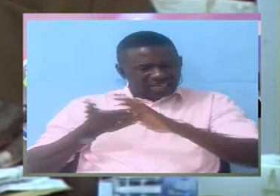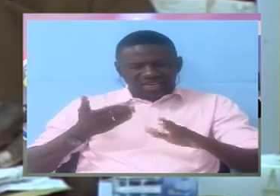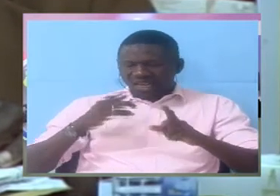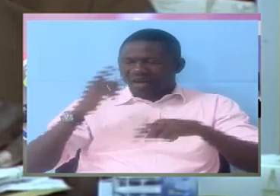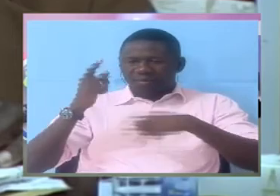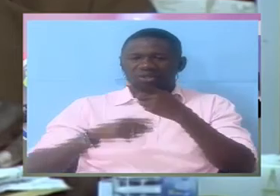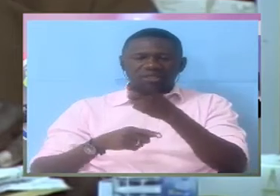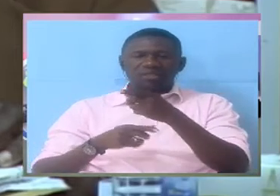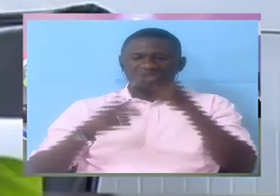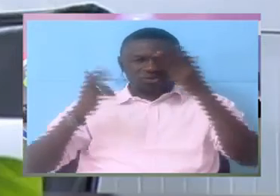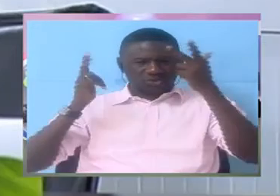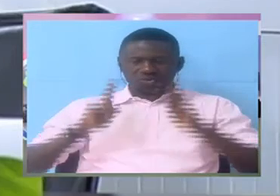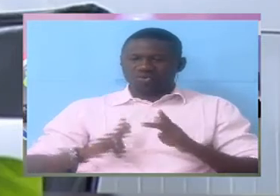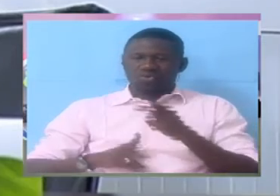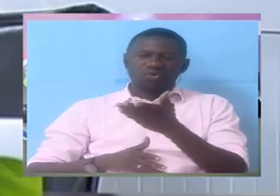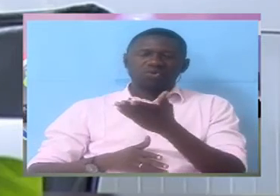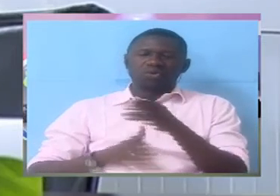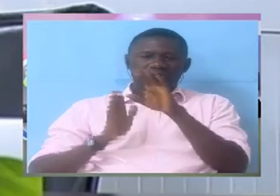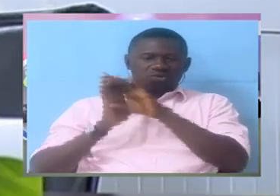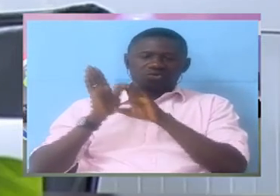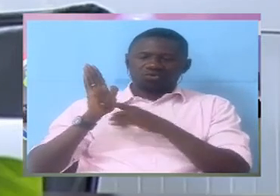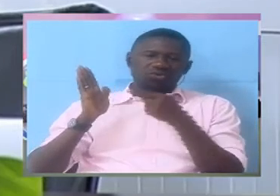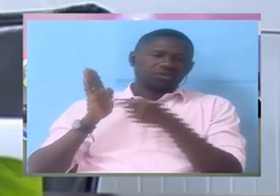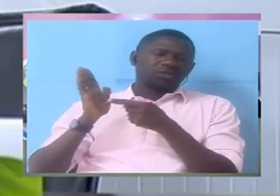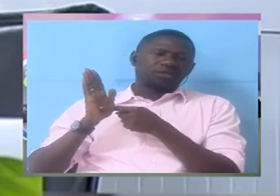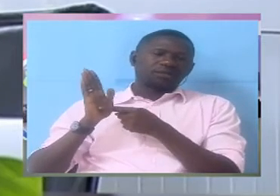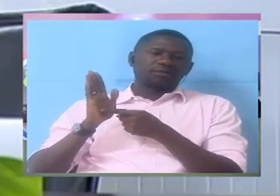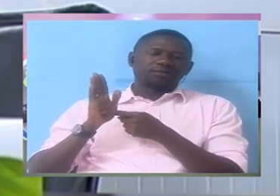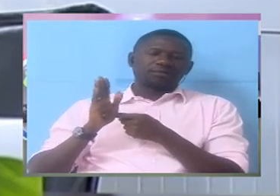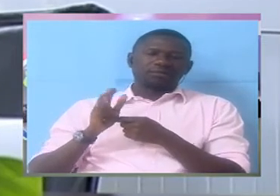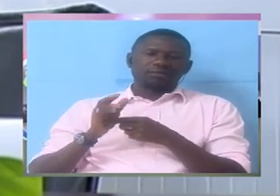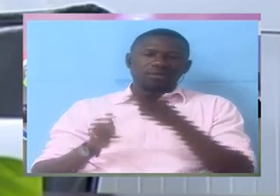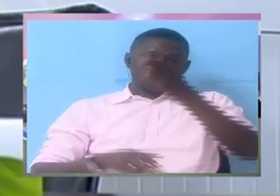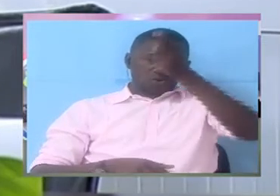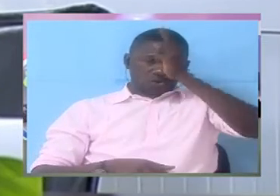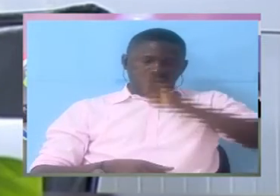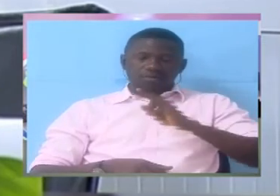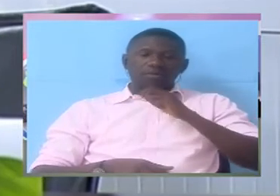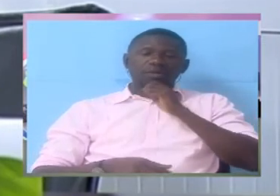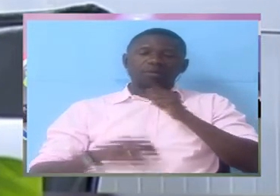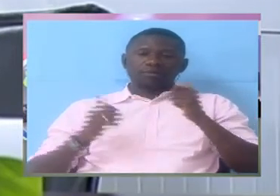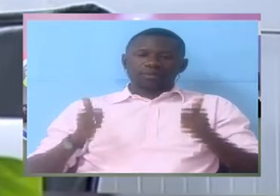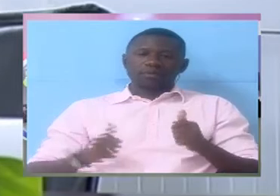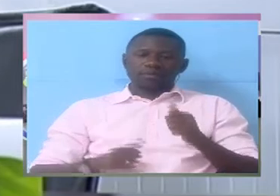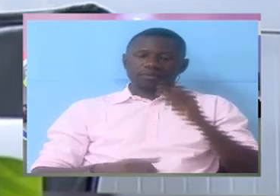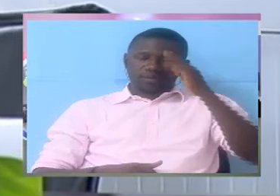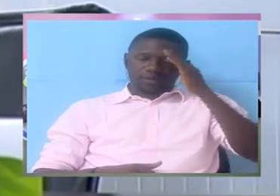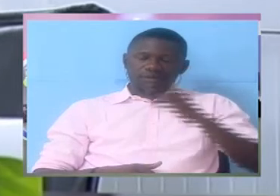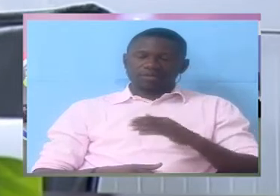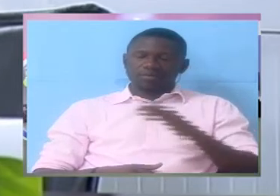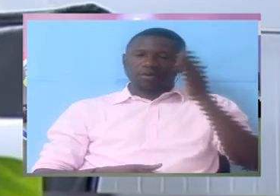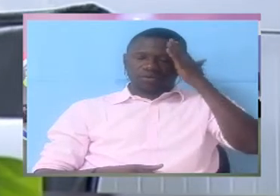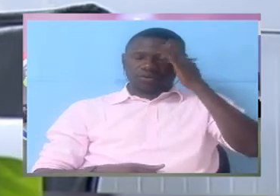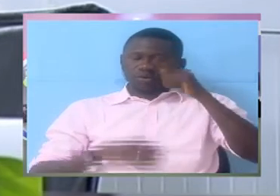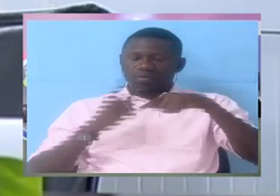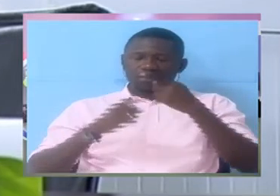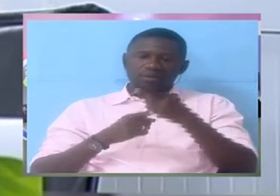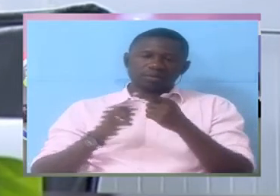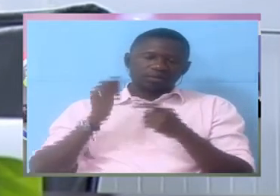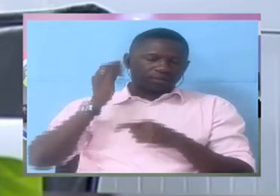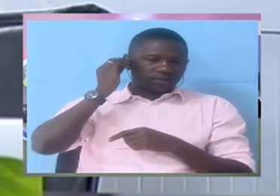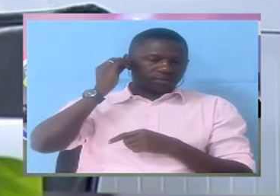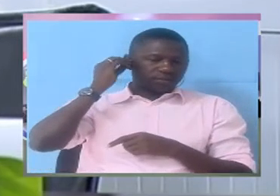mem mankoy. Honorable Chairman, thank you. I know about that. No, you know, I have not even completed